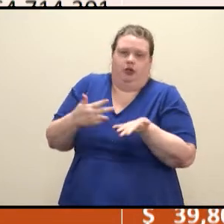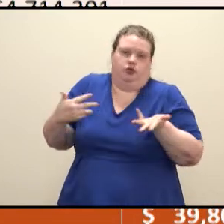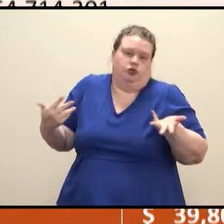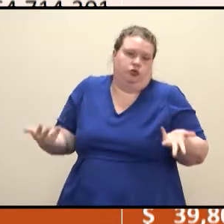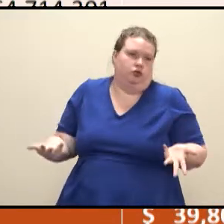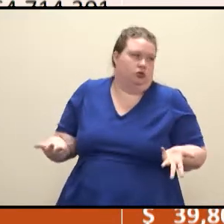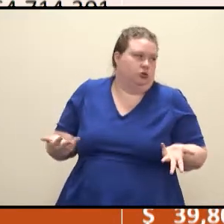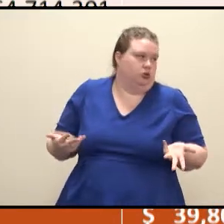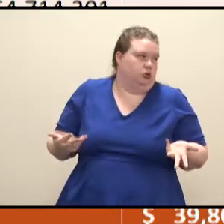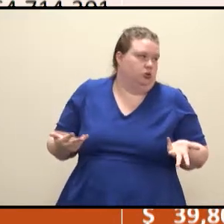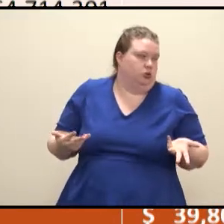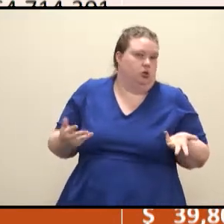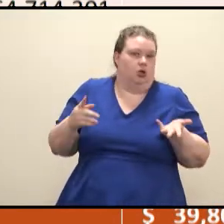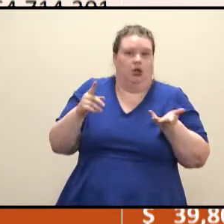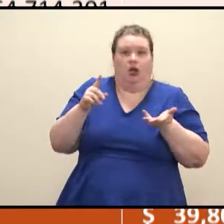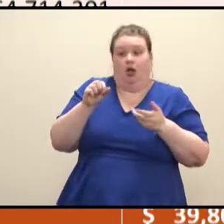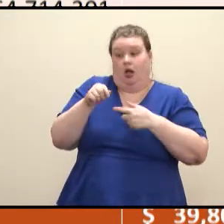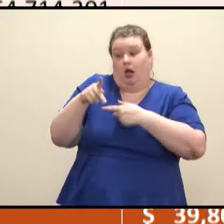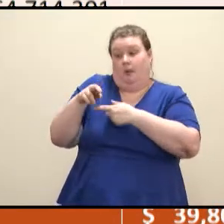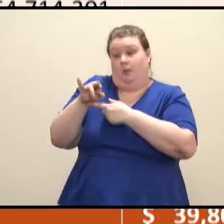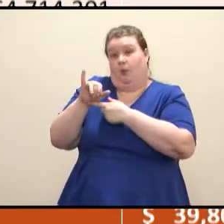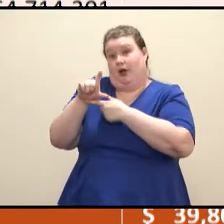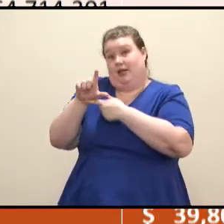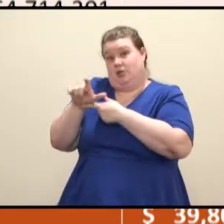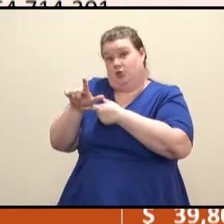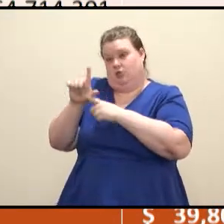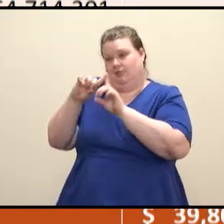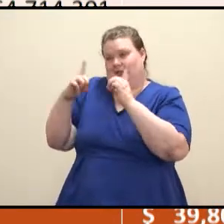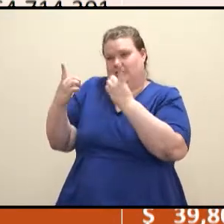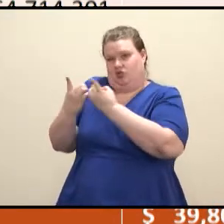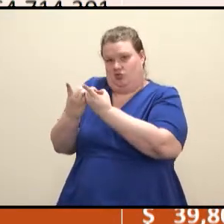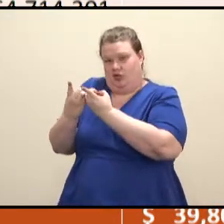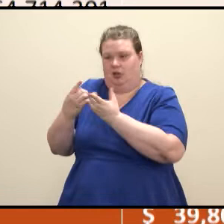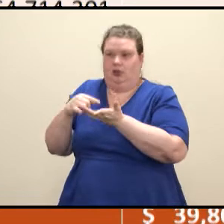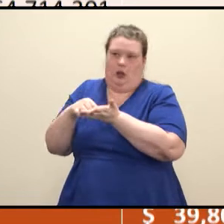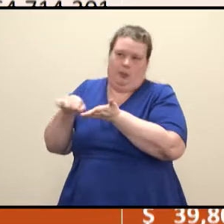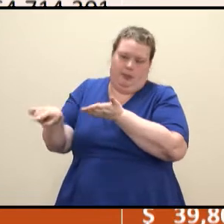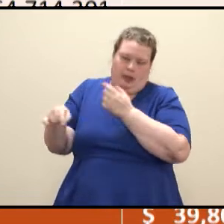arrangements, such as the appraisal district and the